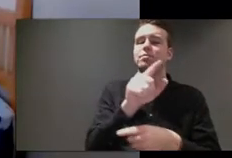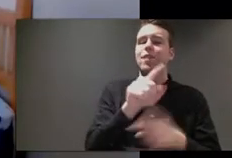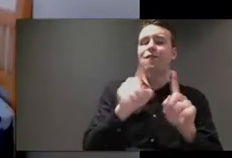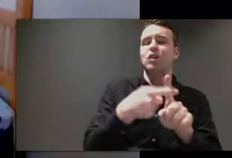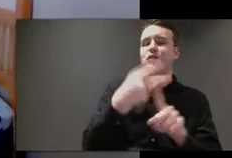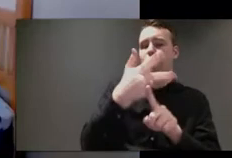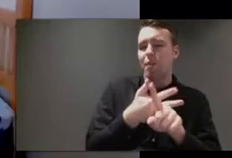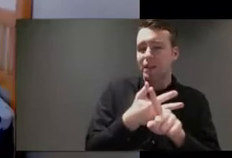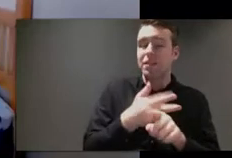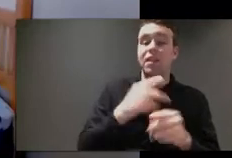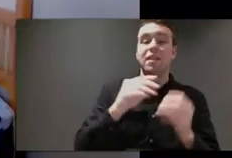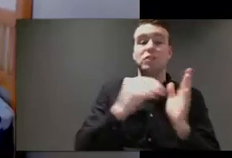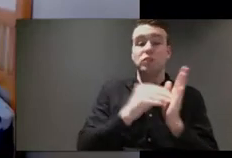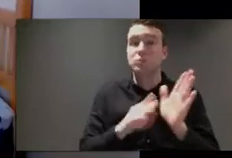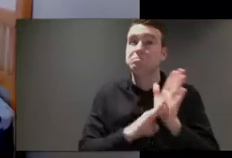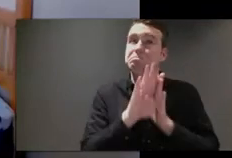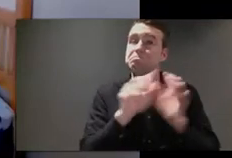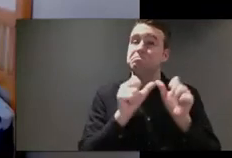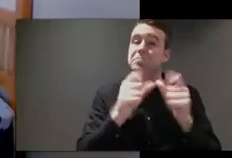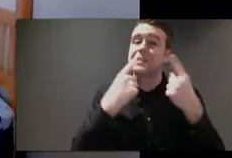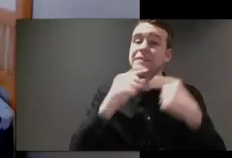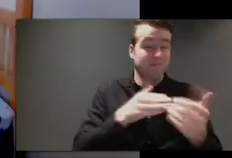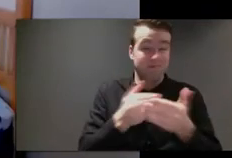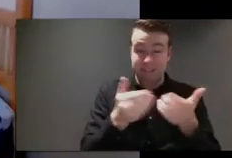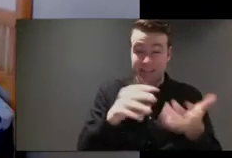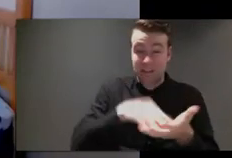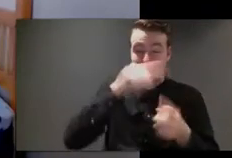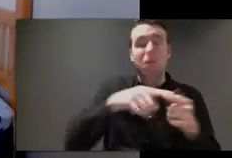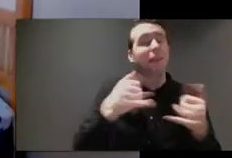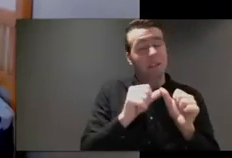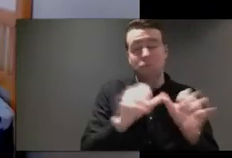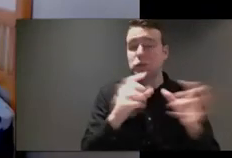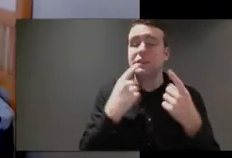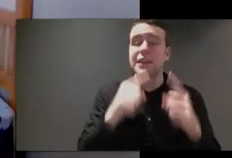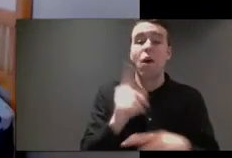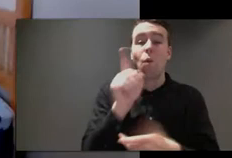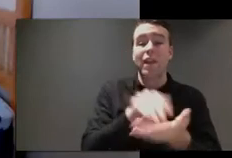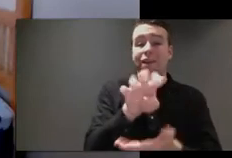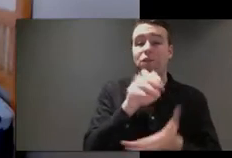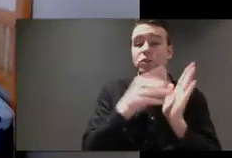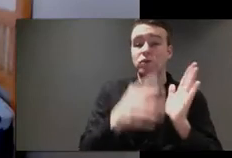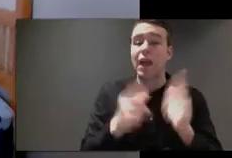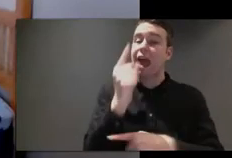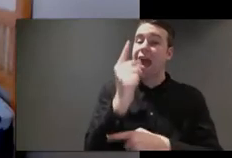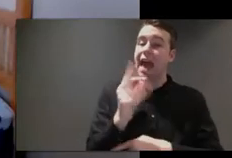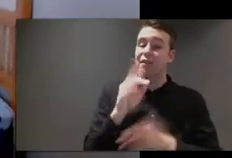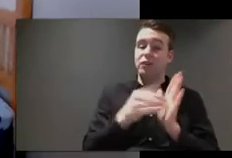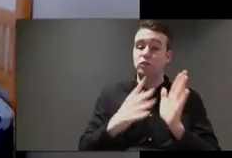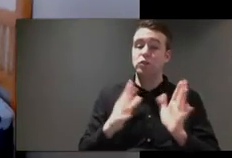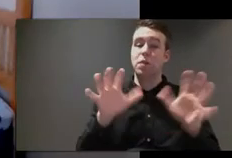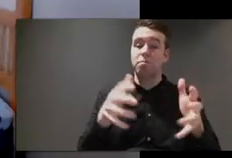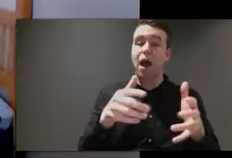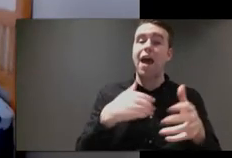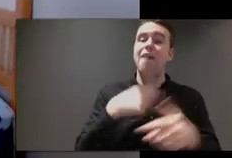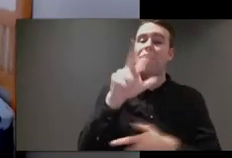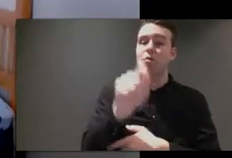of students excelling in the classroom remains high even with distance learning. In fact, around 1,400 students, half of the student body at Franklin High School, earned